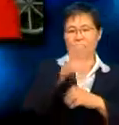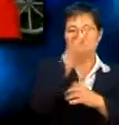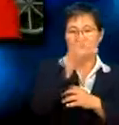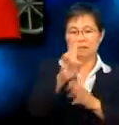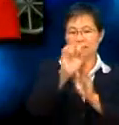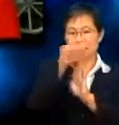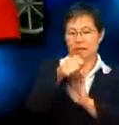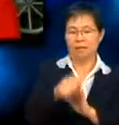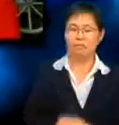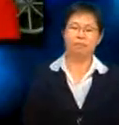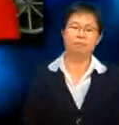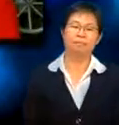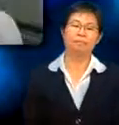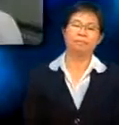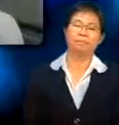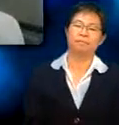Seconds.